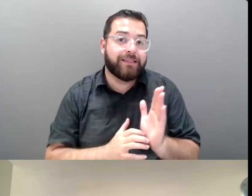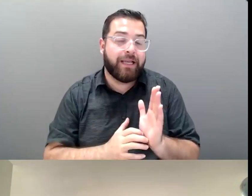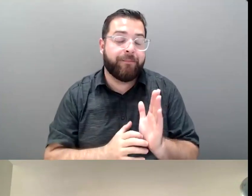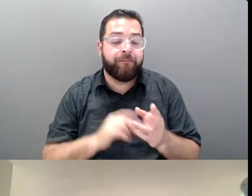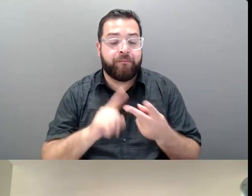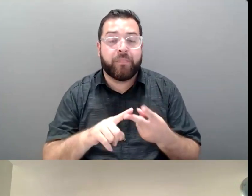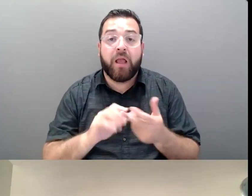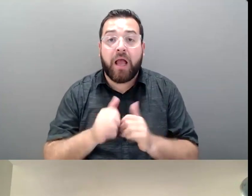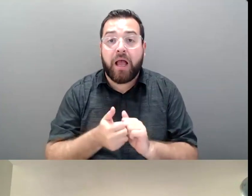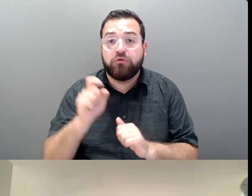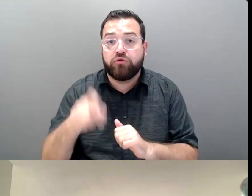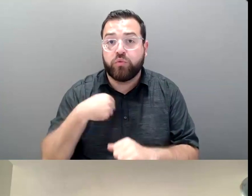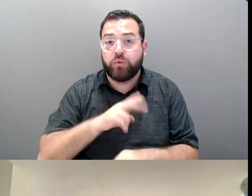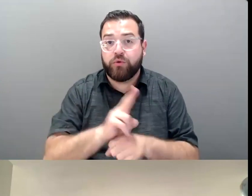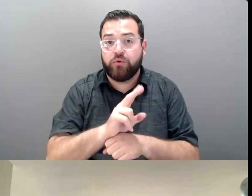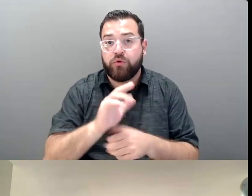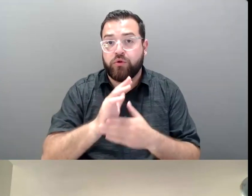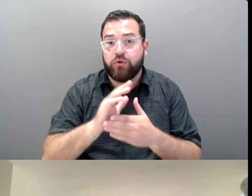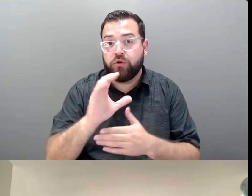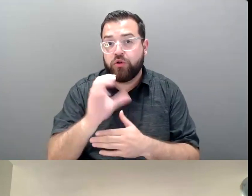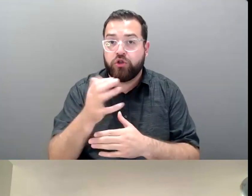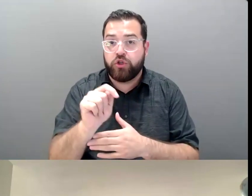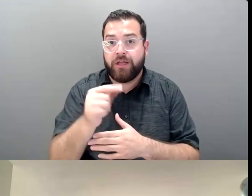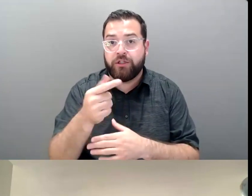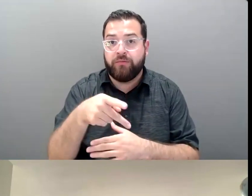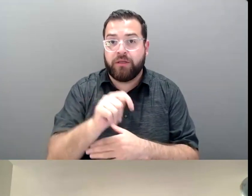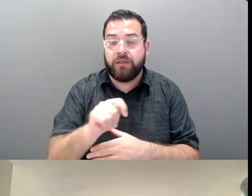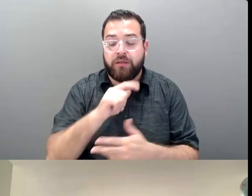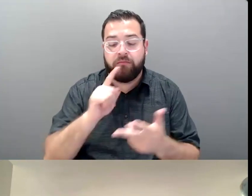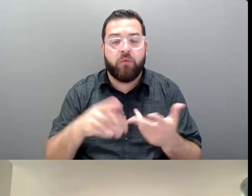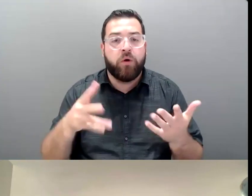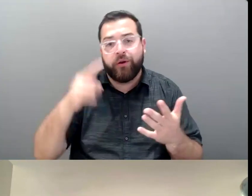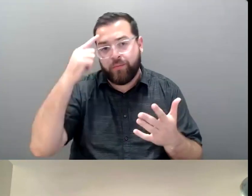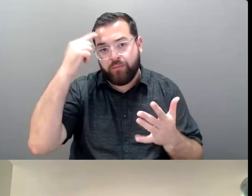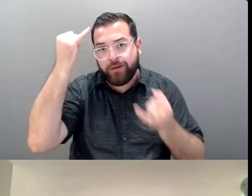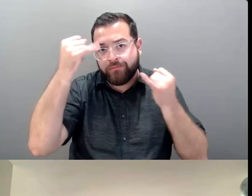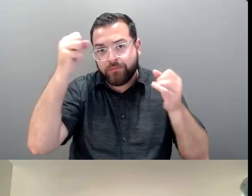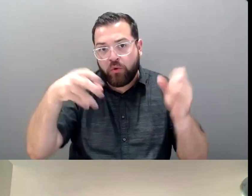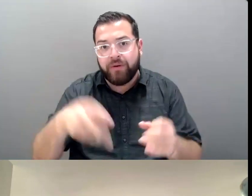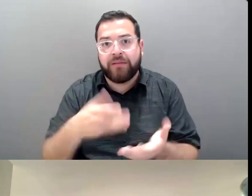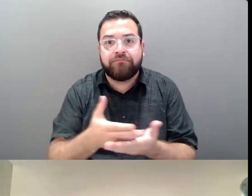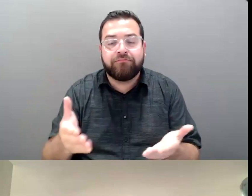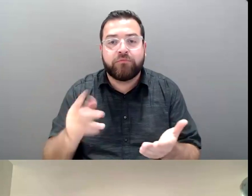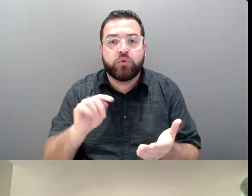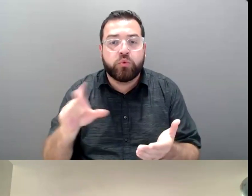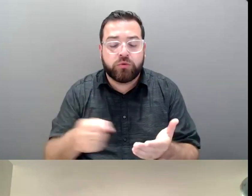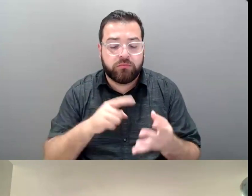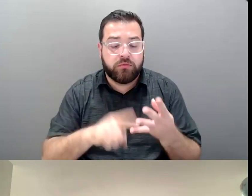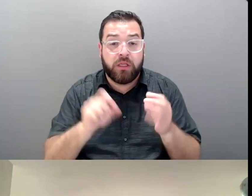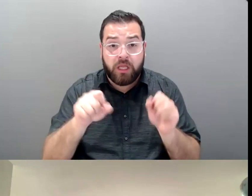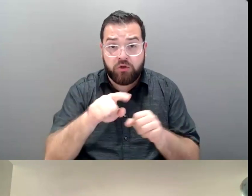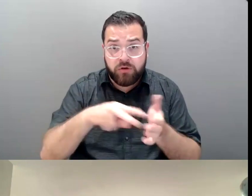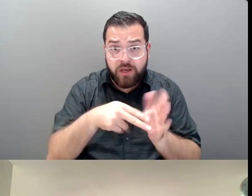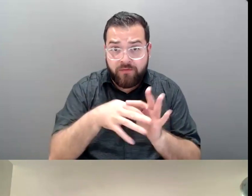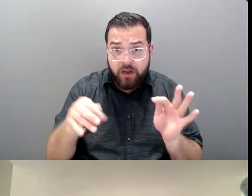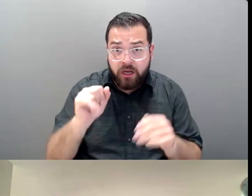use ChatGPT? What are some brainstorming devices? Can you define AI? How comfortable do you feel about talking about something that you're